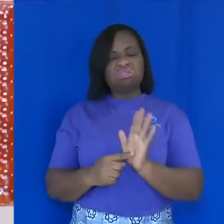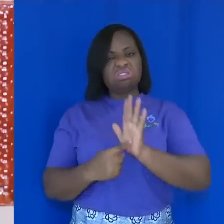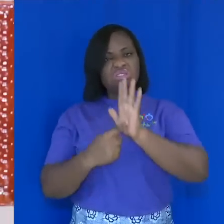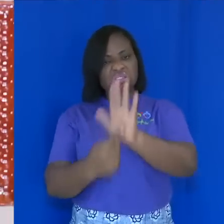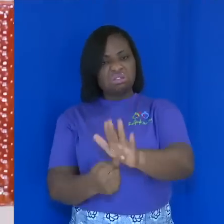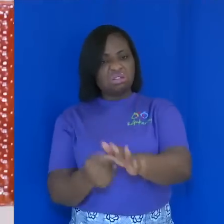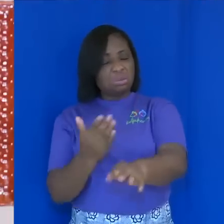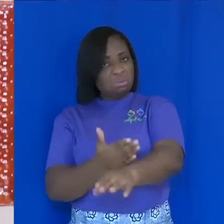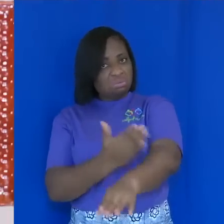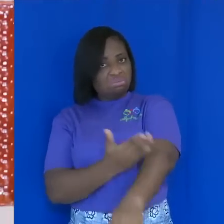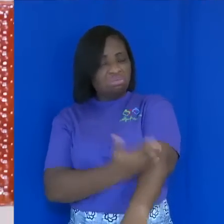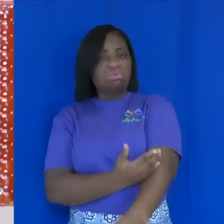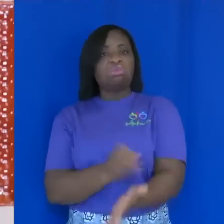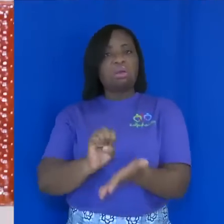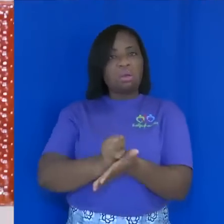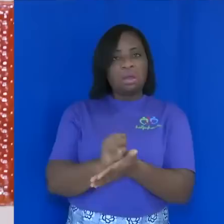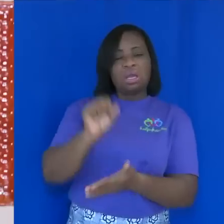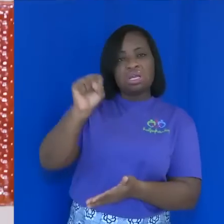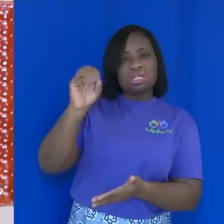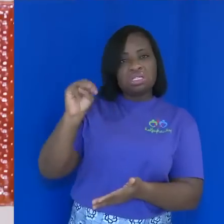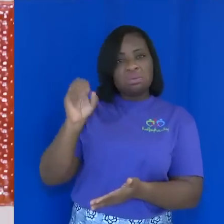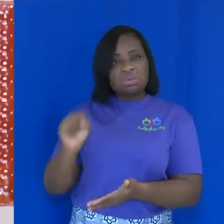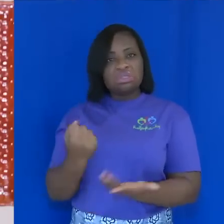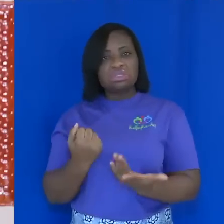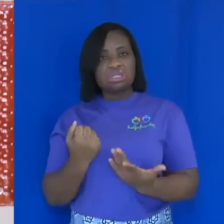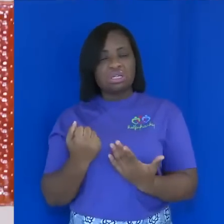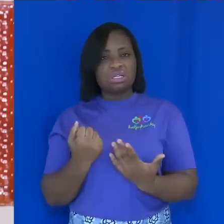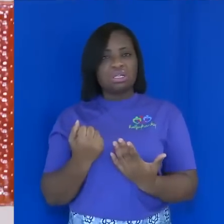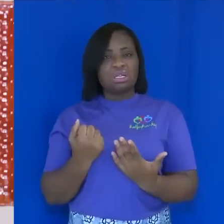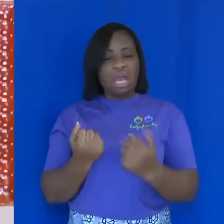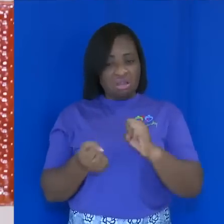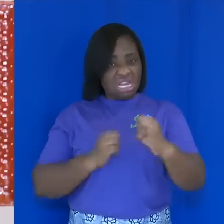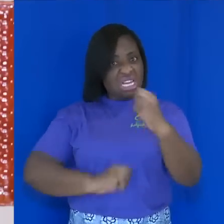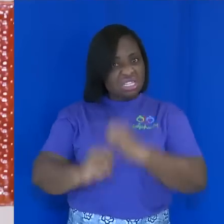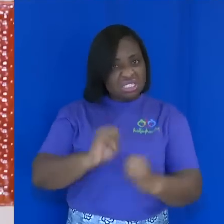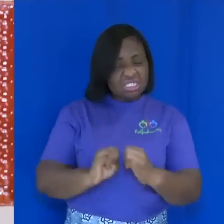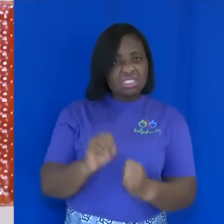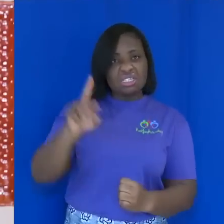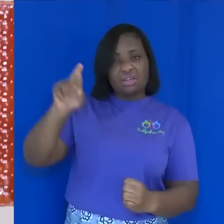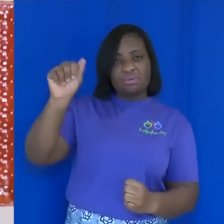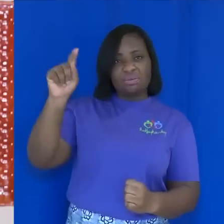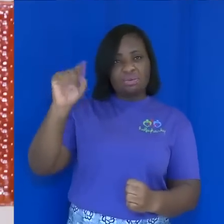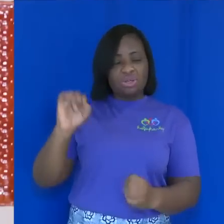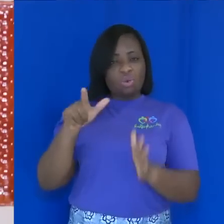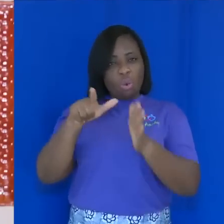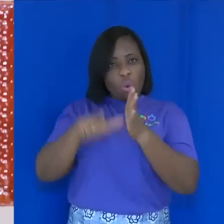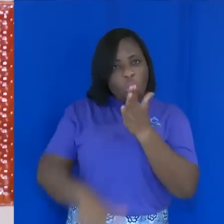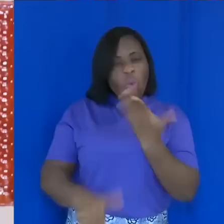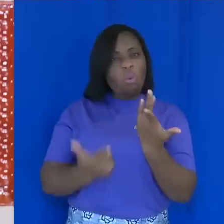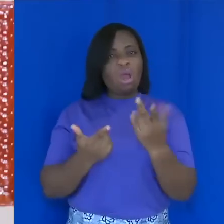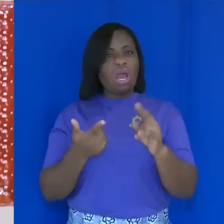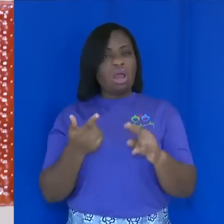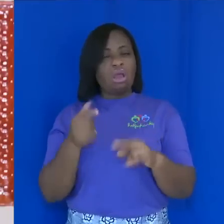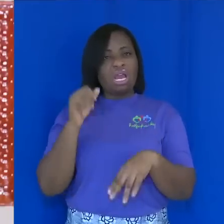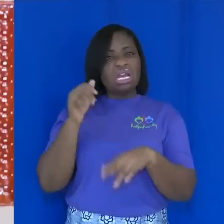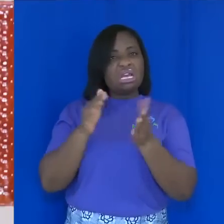improving macroeconomic conditions, stability of the exchange rate, lower input prices, moderation